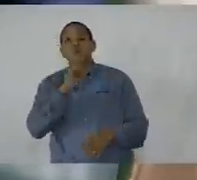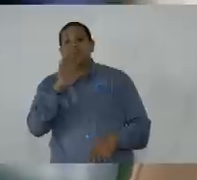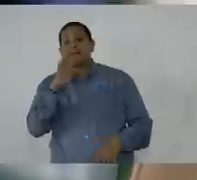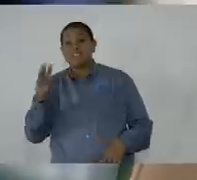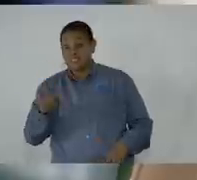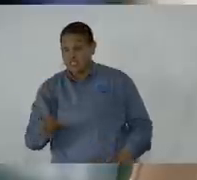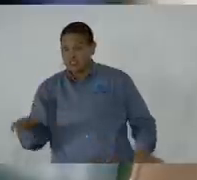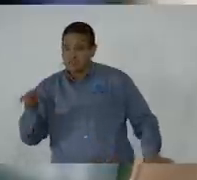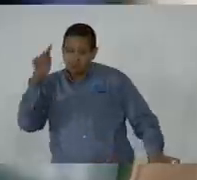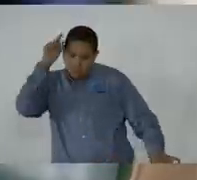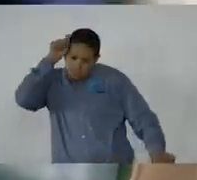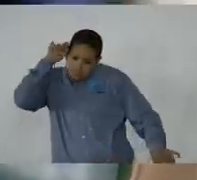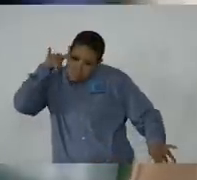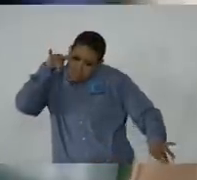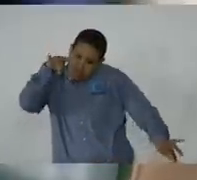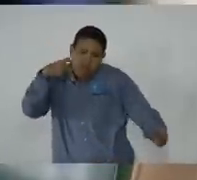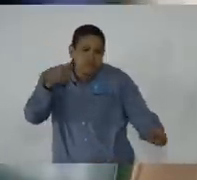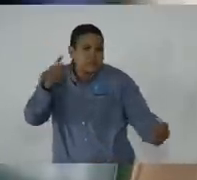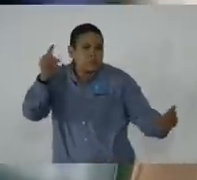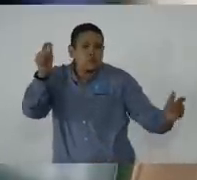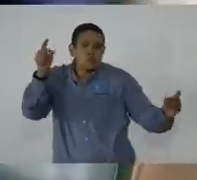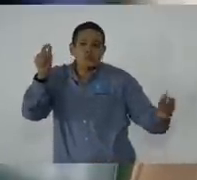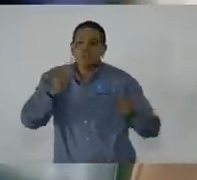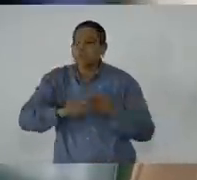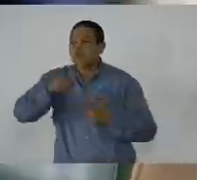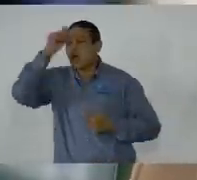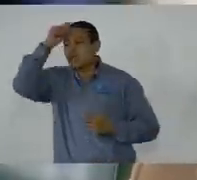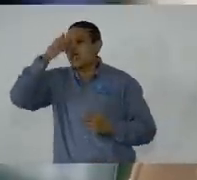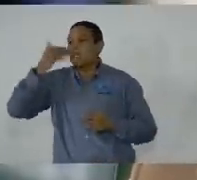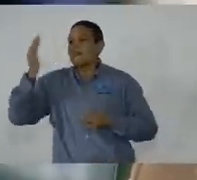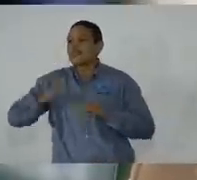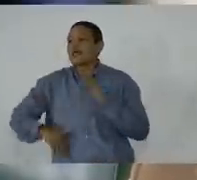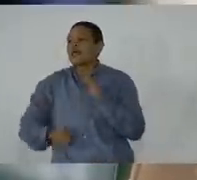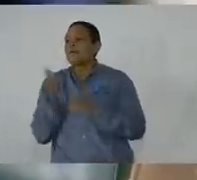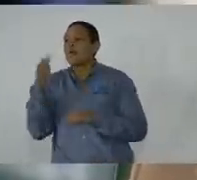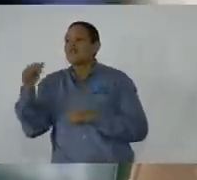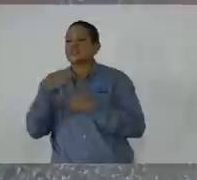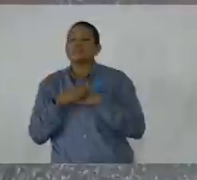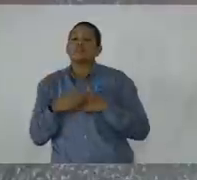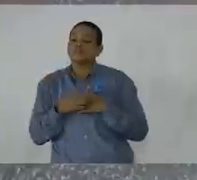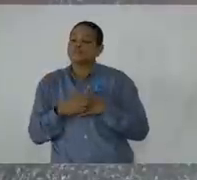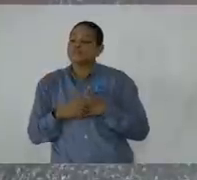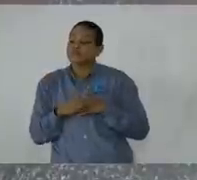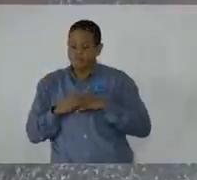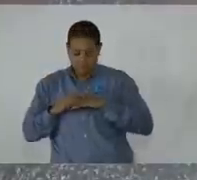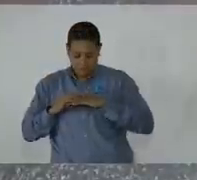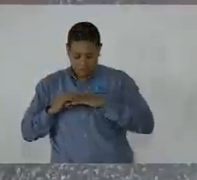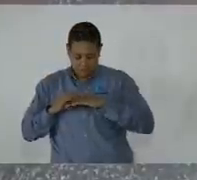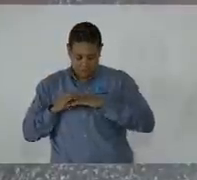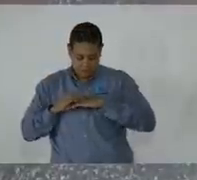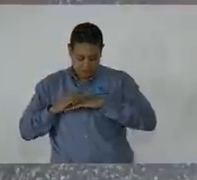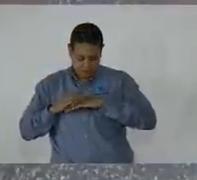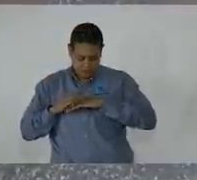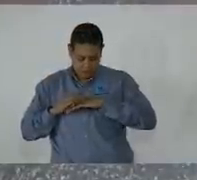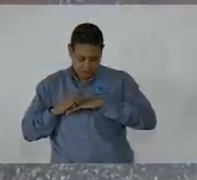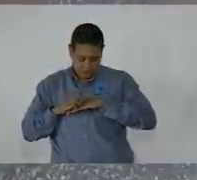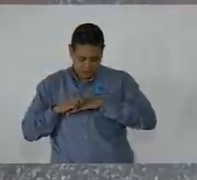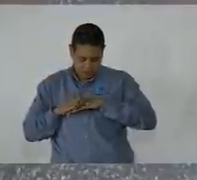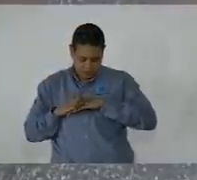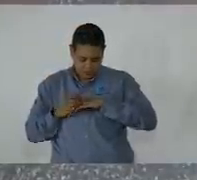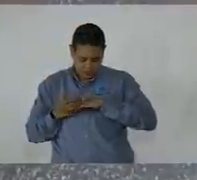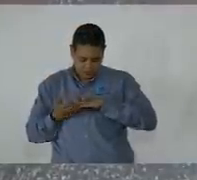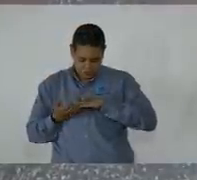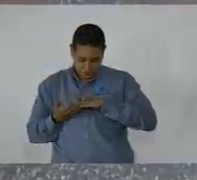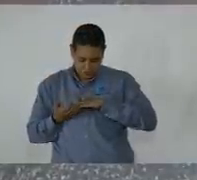they have grasped the knowledge and understanding better than most. This will represent a deepening of